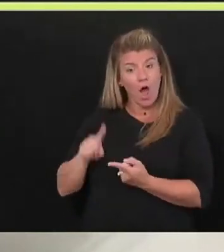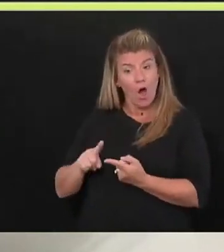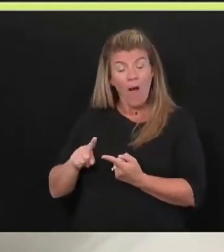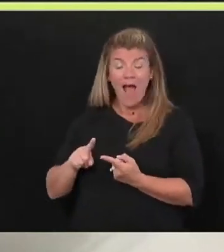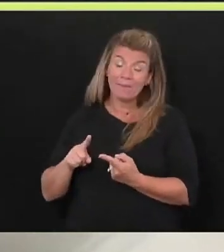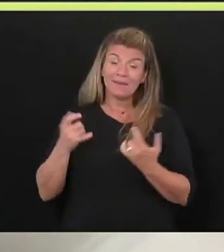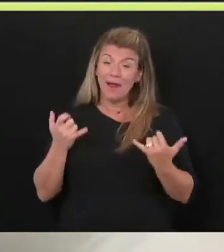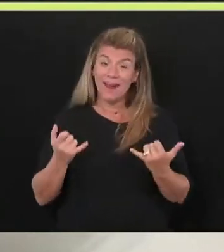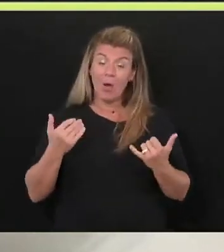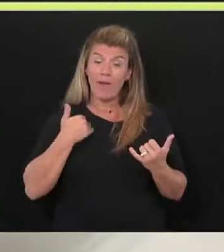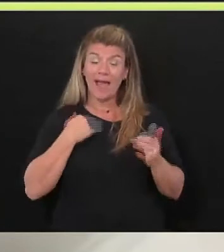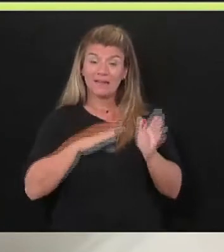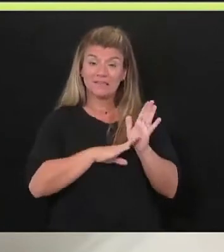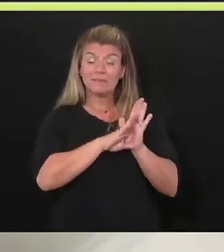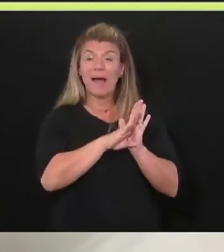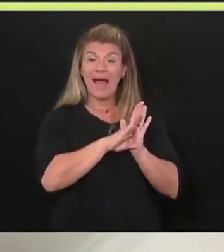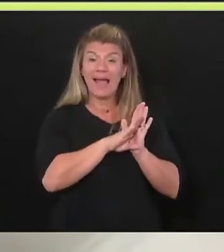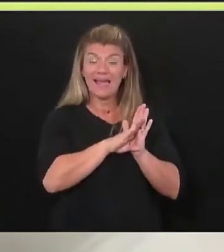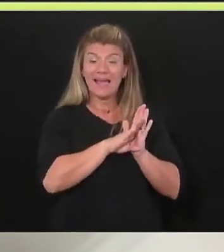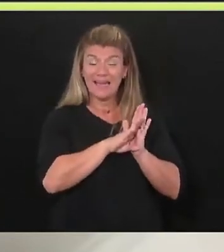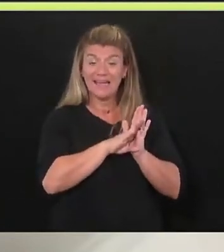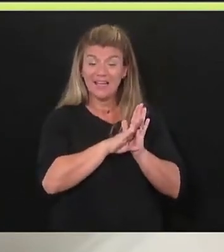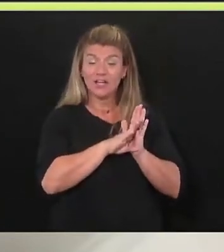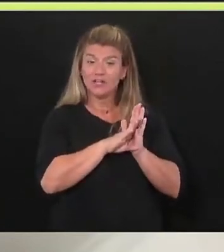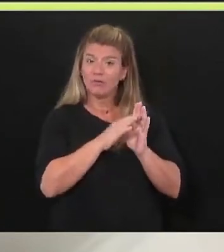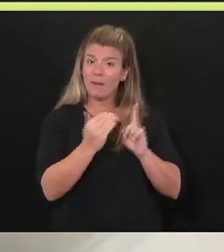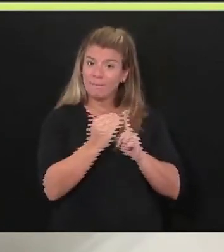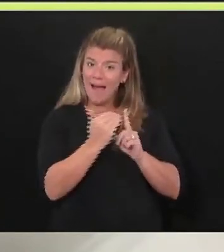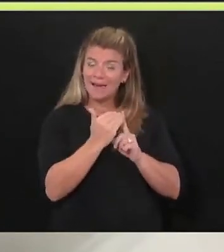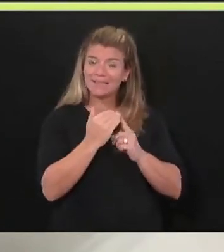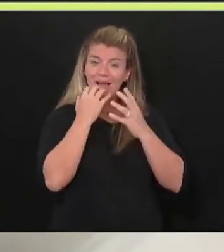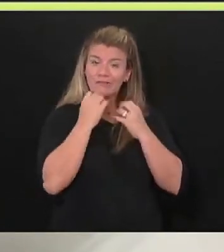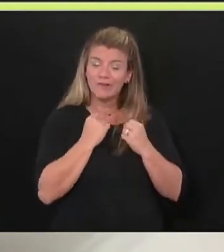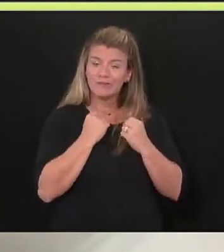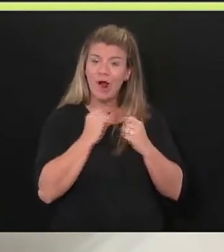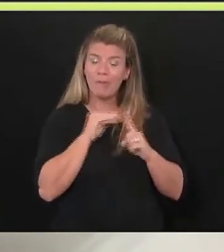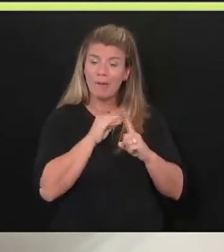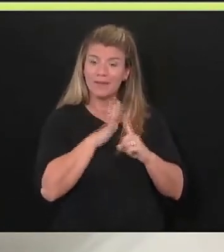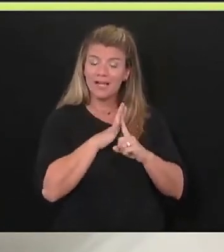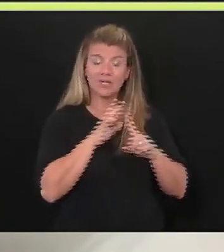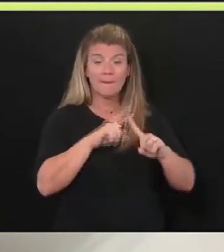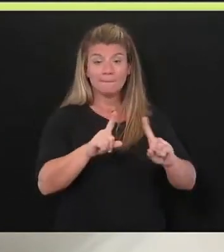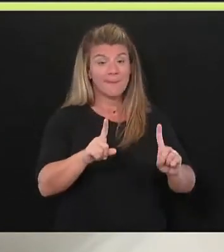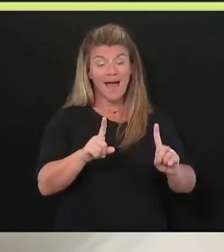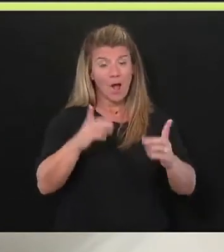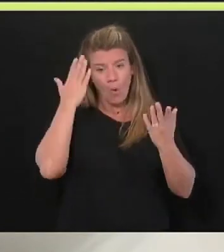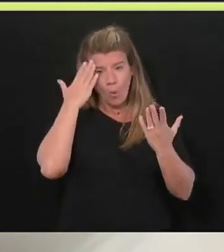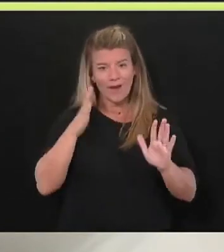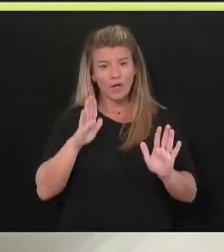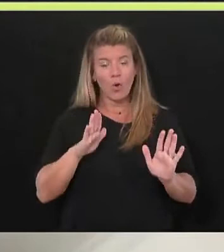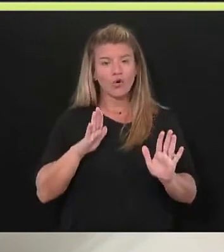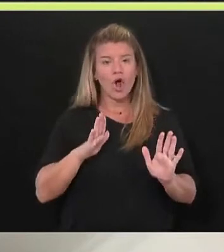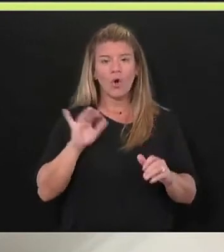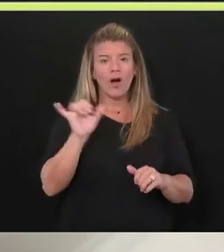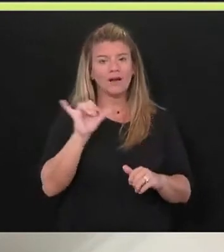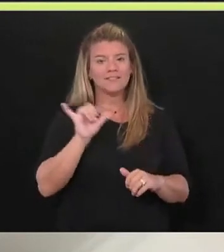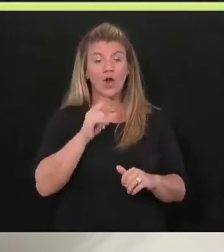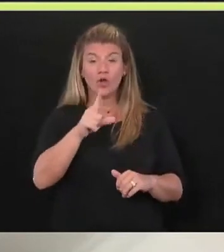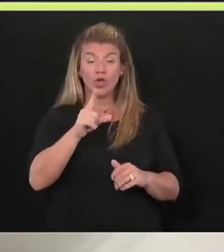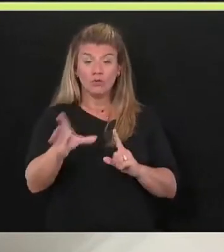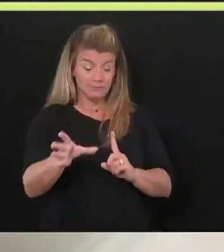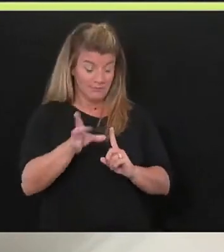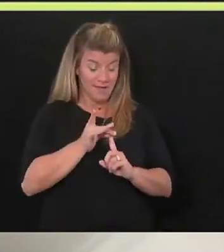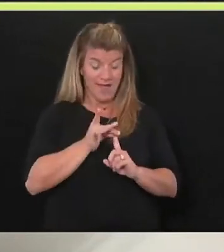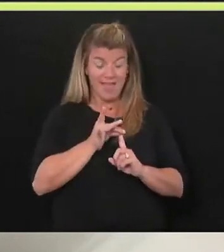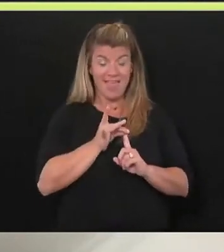people that have died as a reminder to us of our vulnerable population, but we don't know what these long-term side effects of